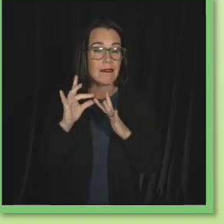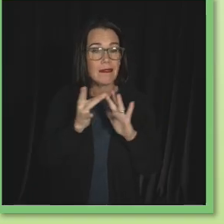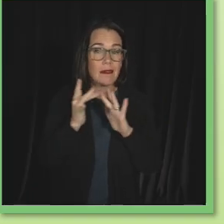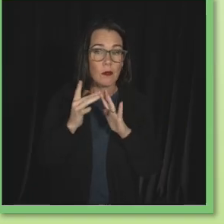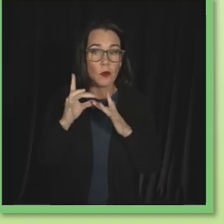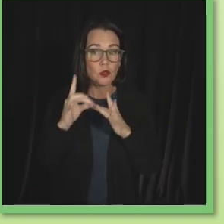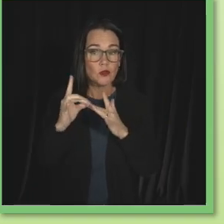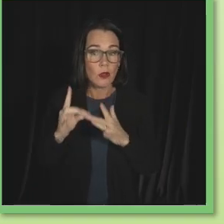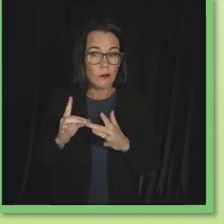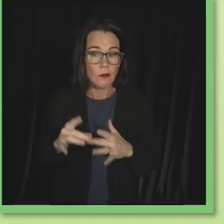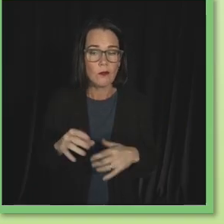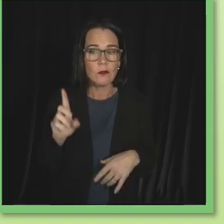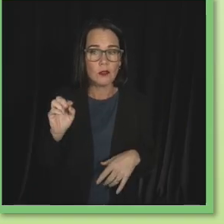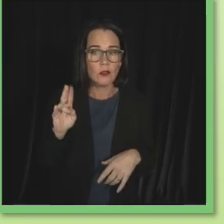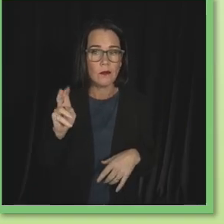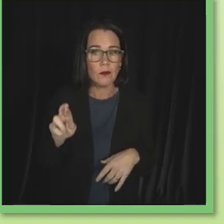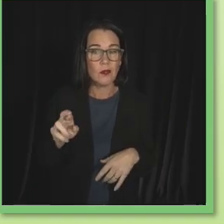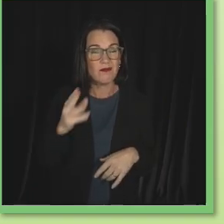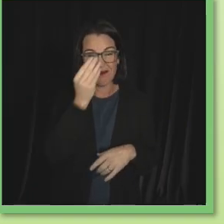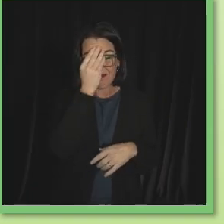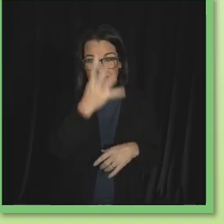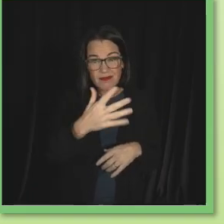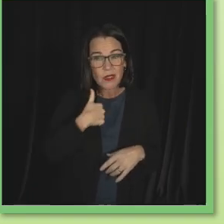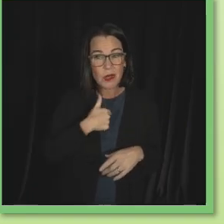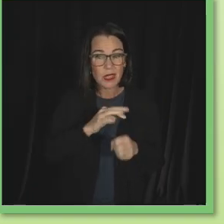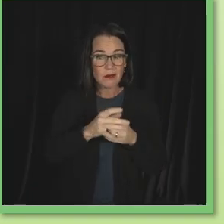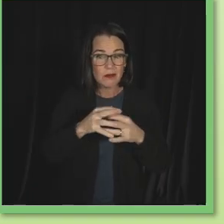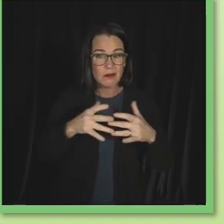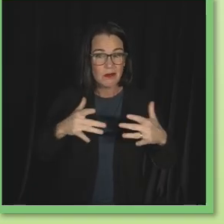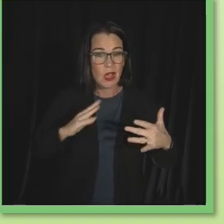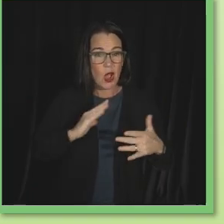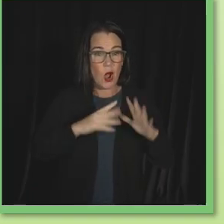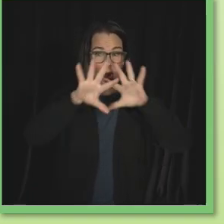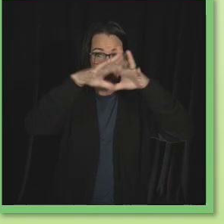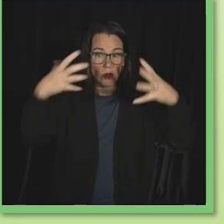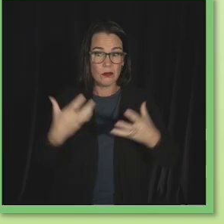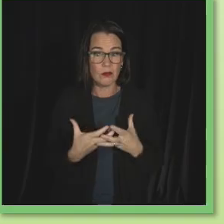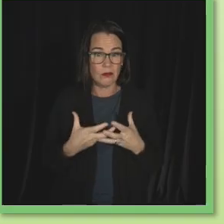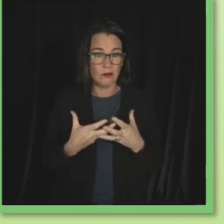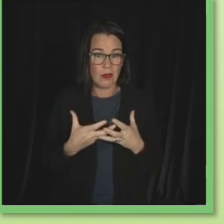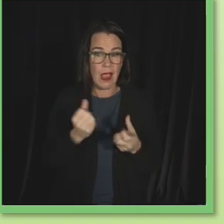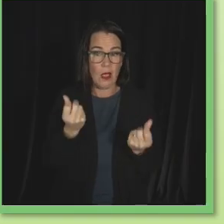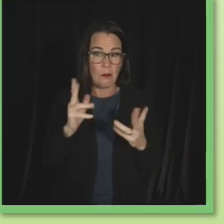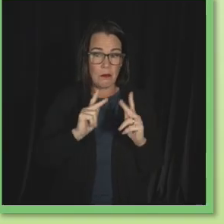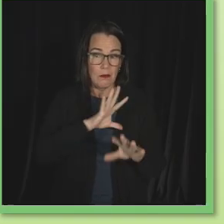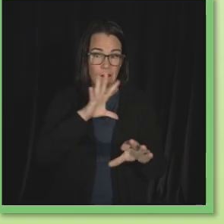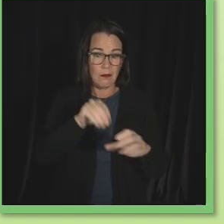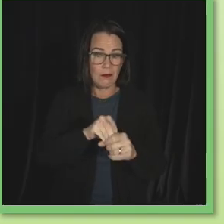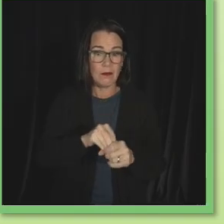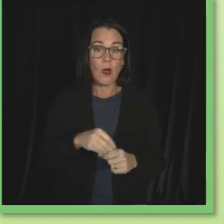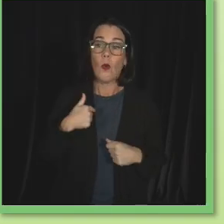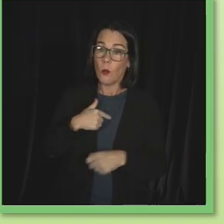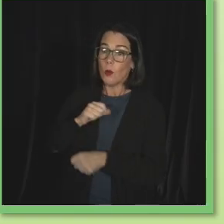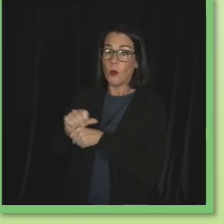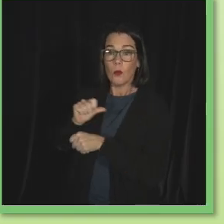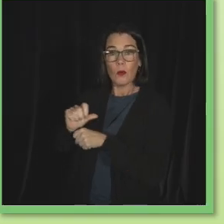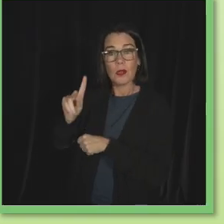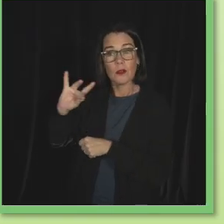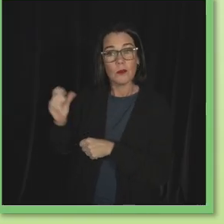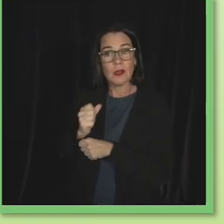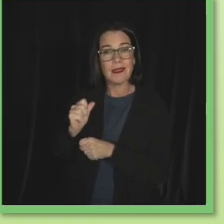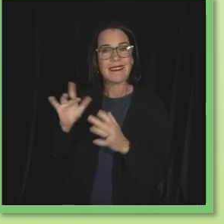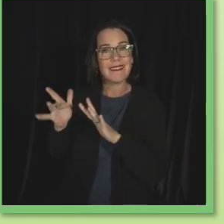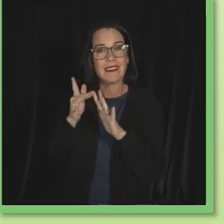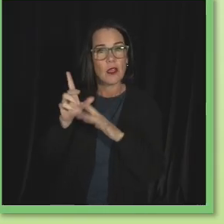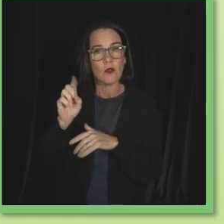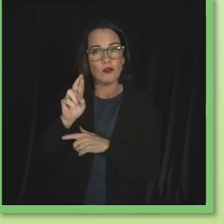to grow an ecosystem. And we at Google were working in a Kubernetes network driver. We